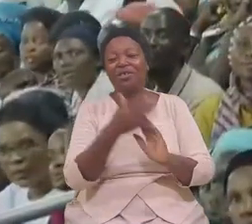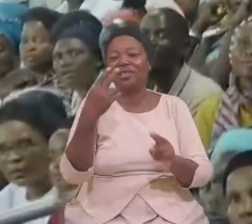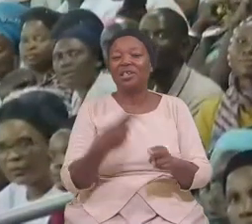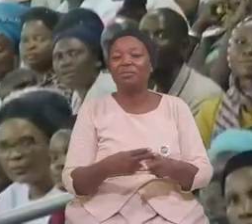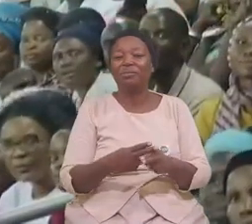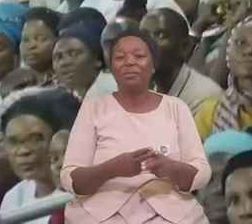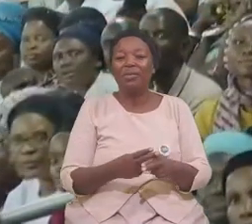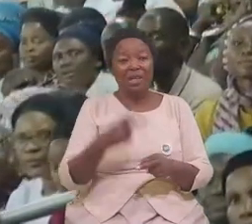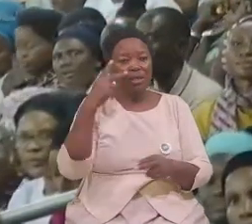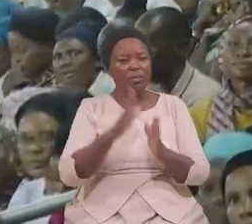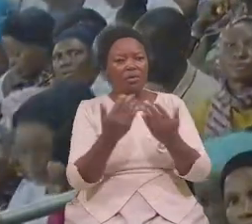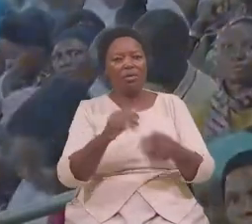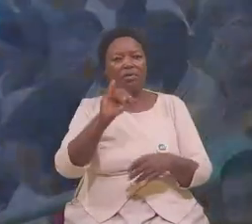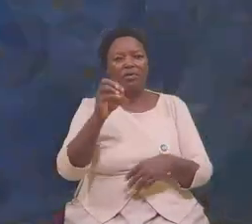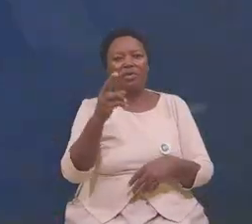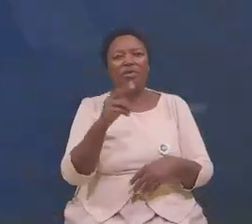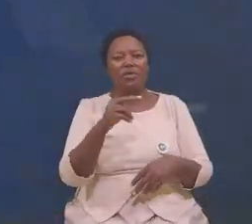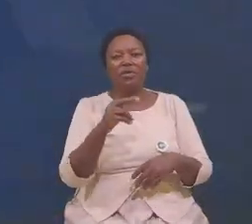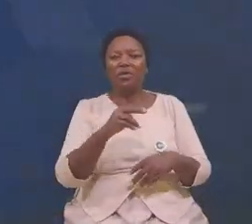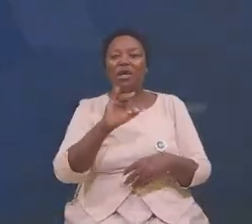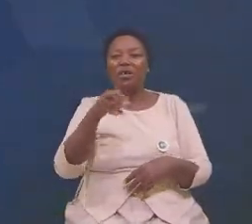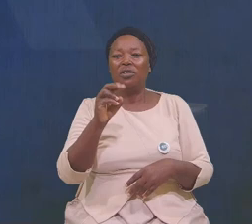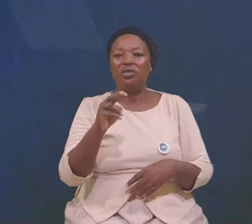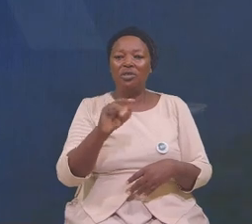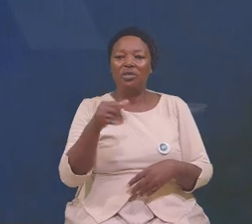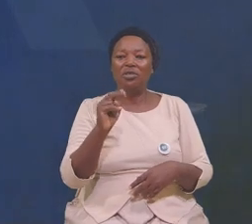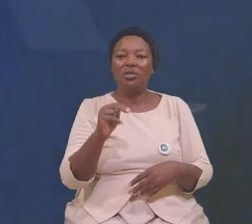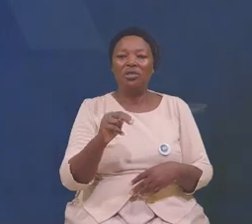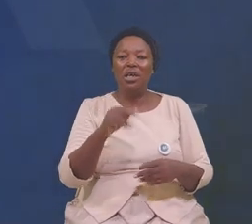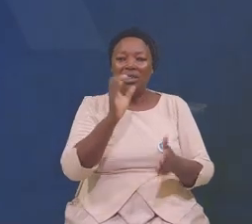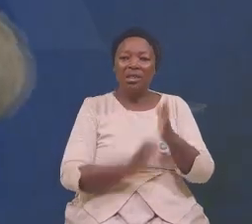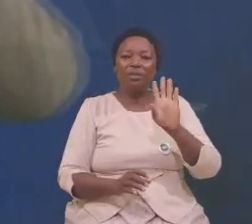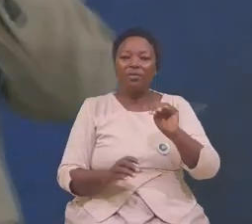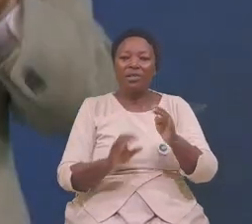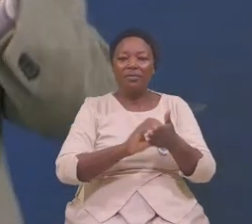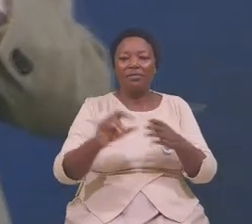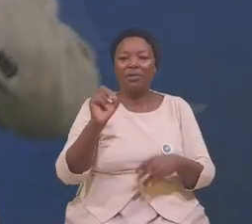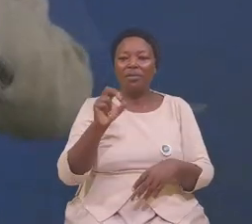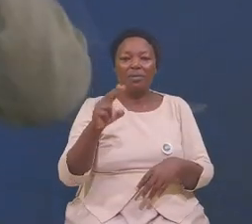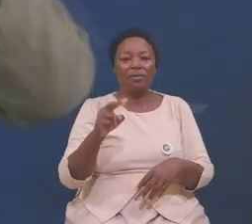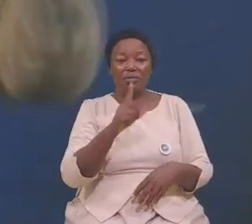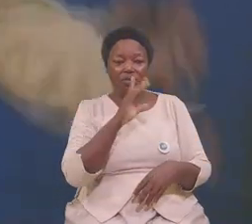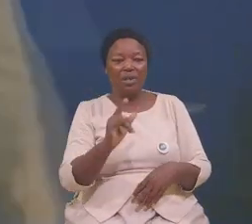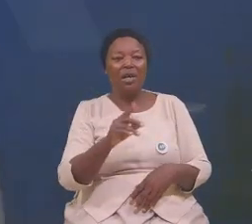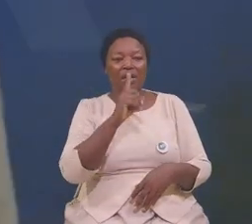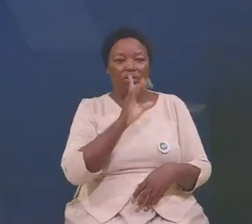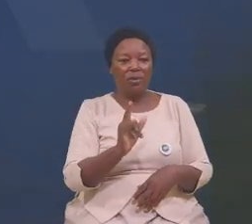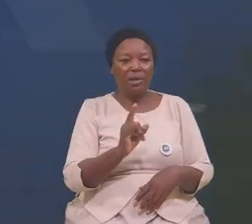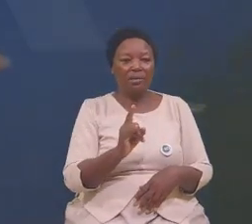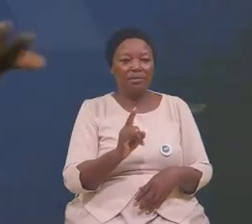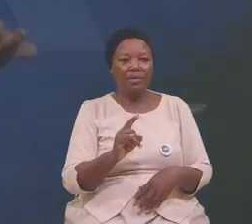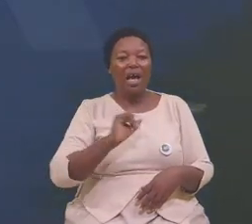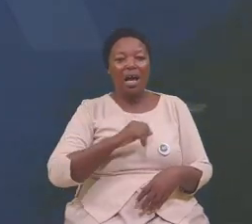at John chapter 14, verse 12. Verily, verily,